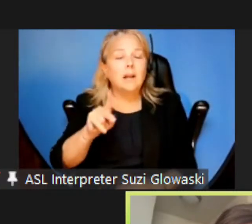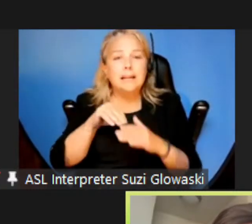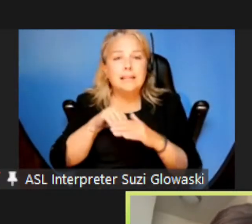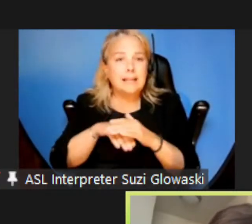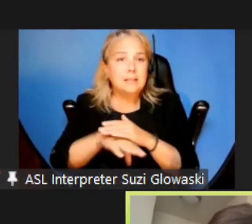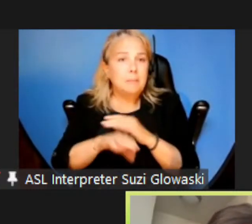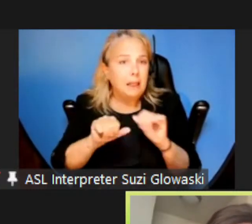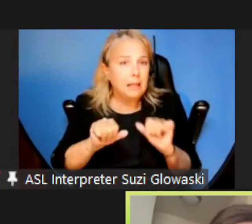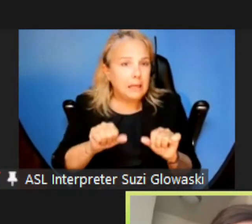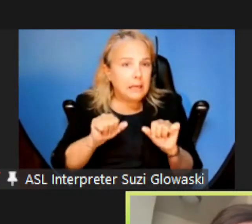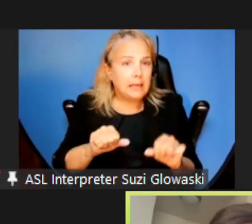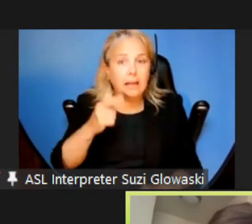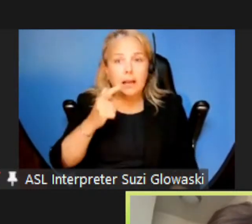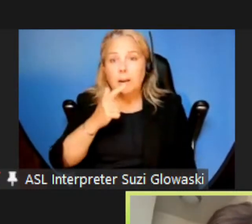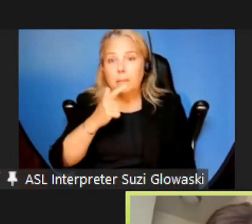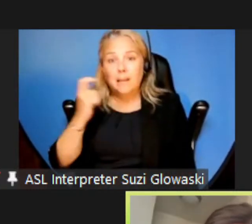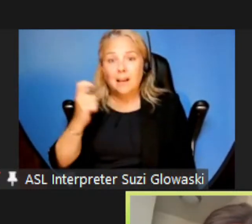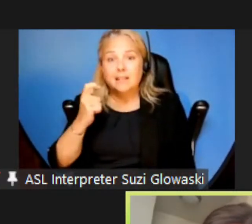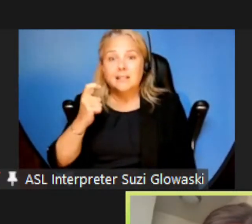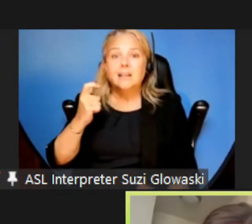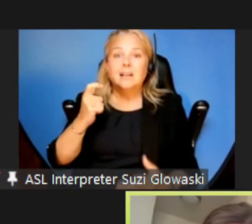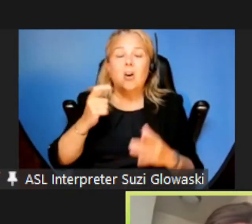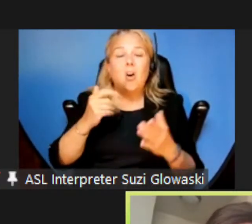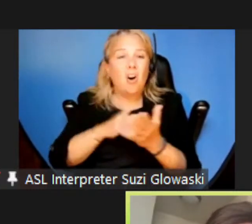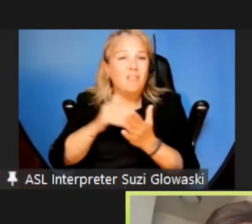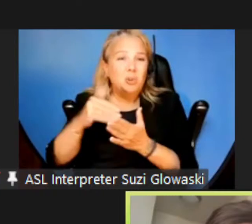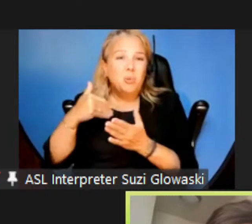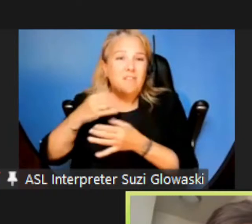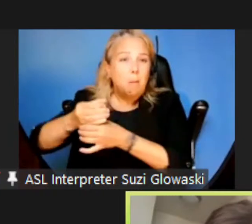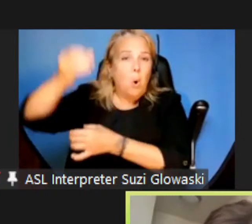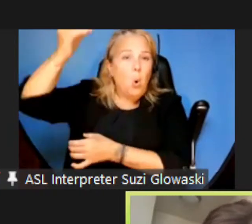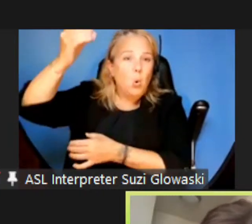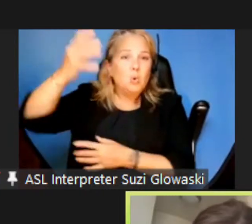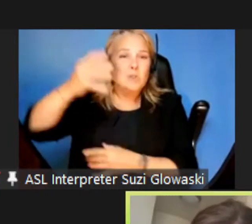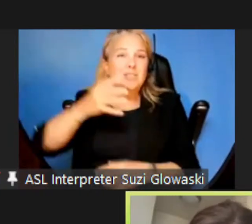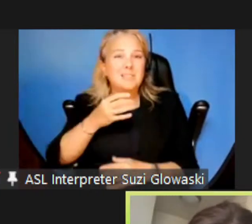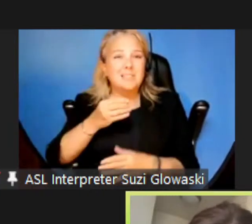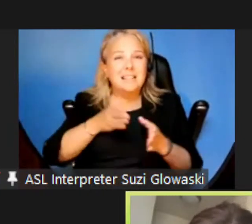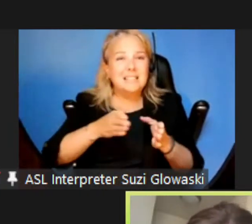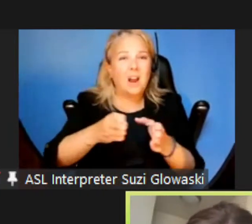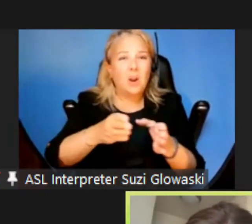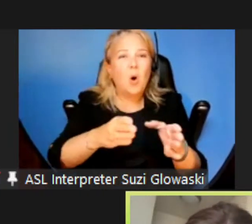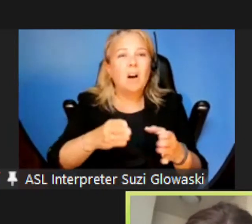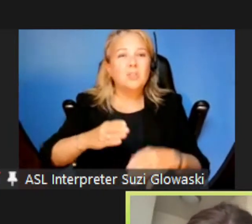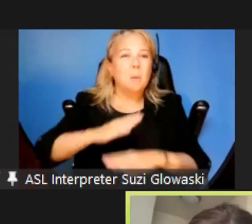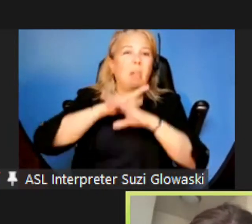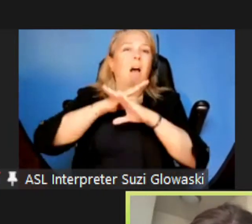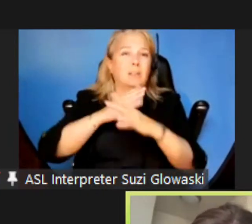infrastructure and poles are often in the way and sidewalks nearby the metro station.